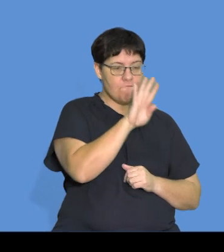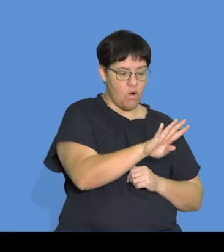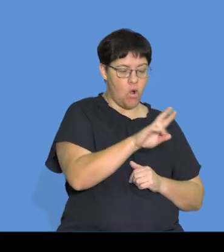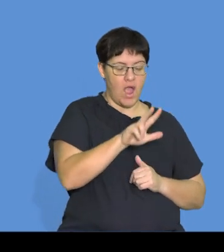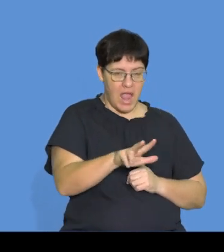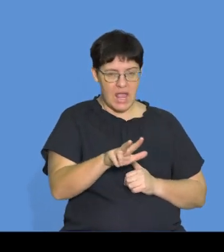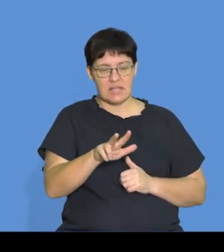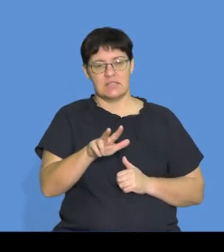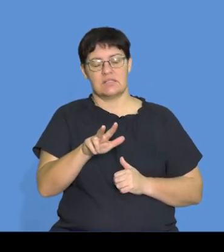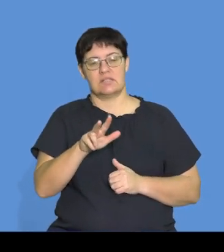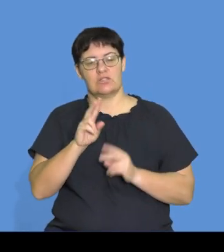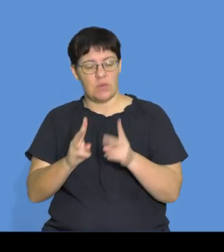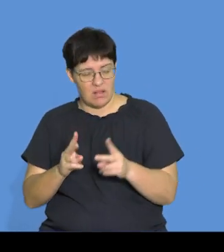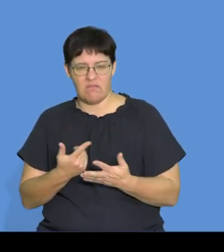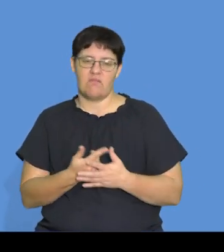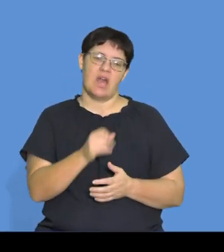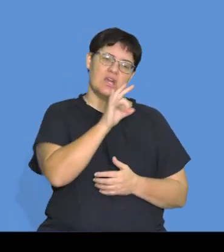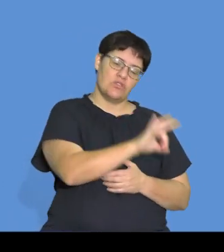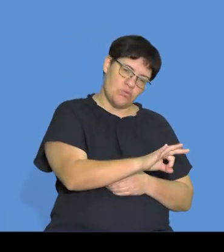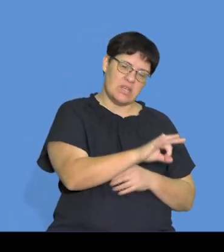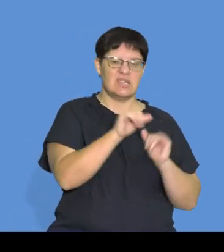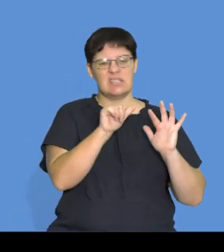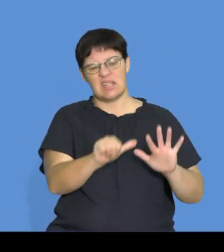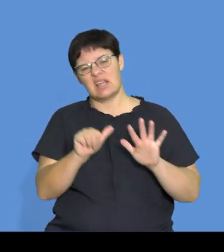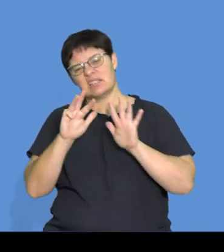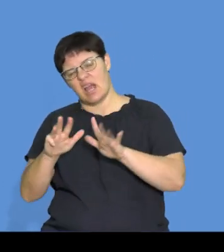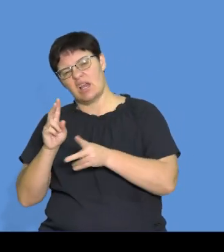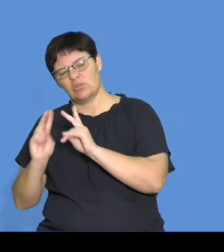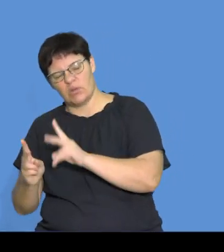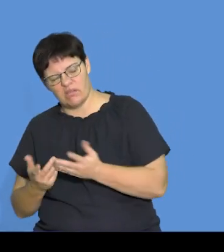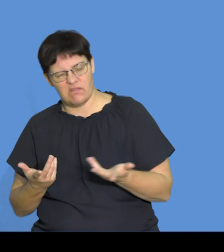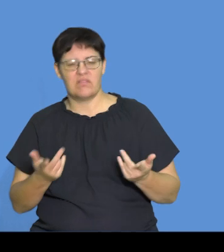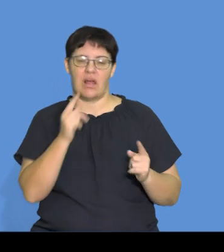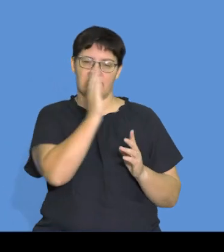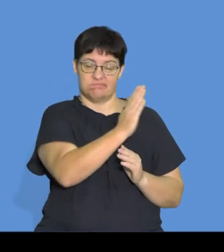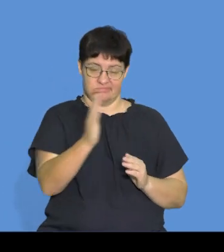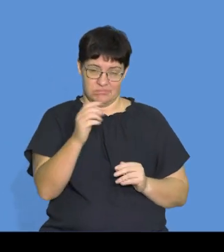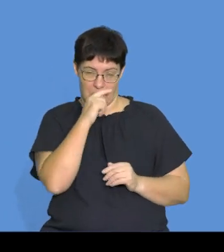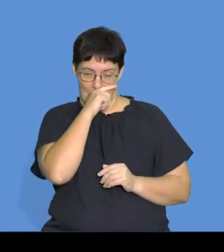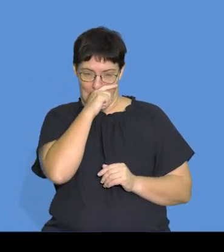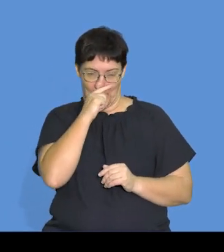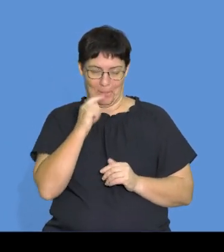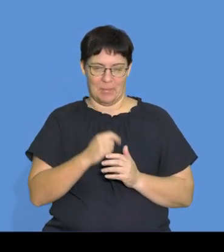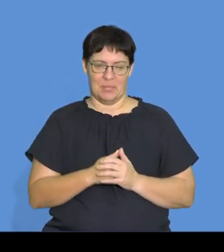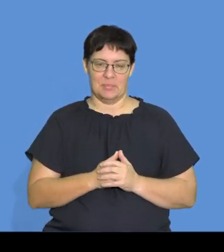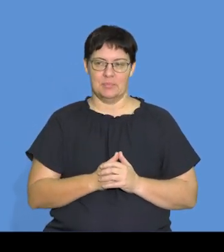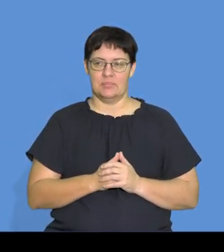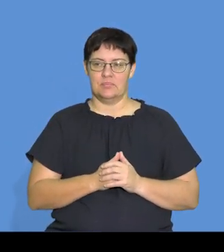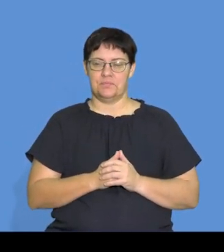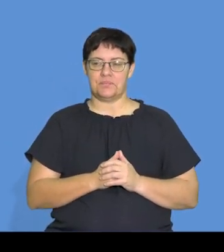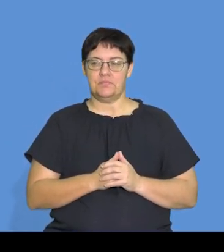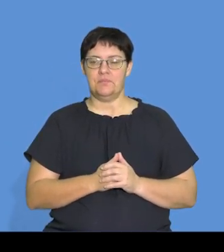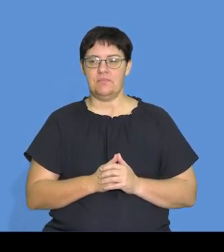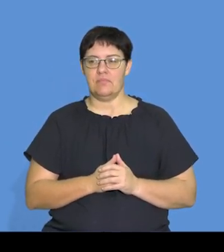throughout your list will then be the one that you choose. So I have 2. The multiples of this will